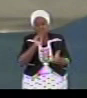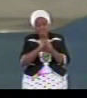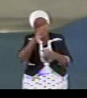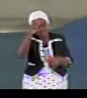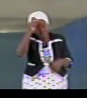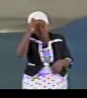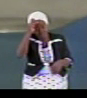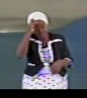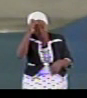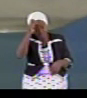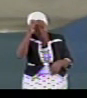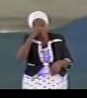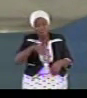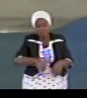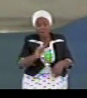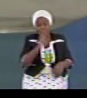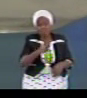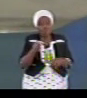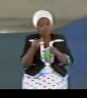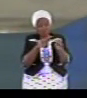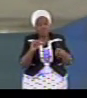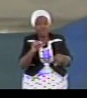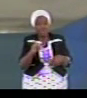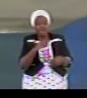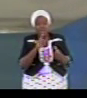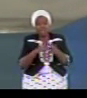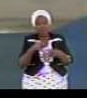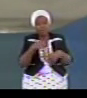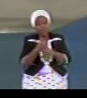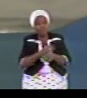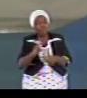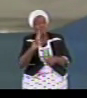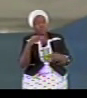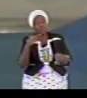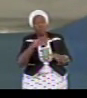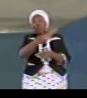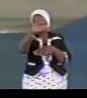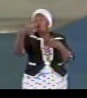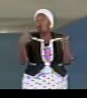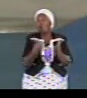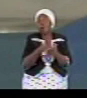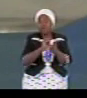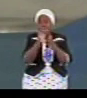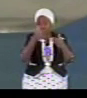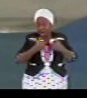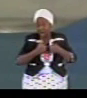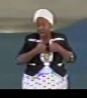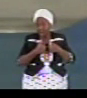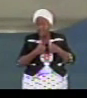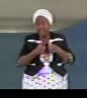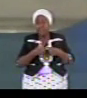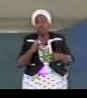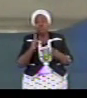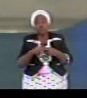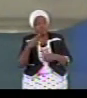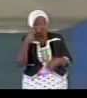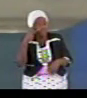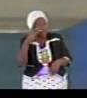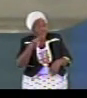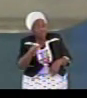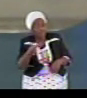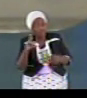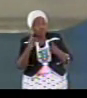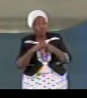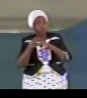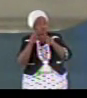watching, that's making use of every faculty you have to see, to